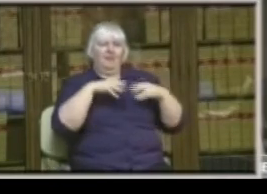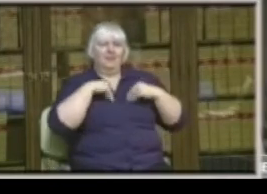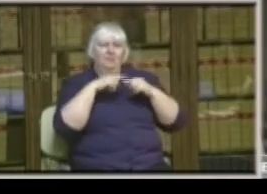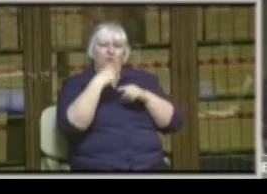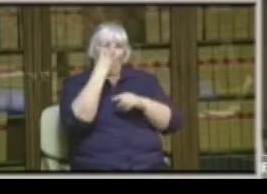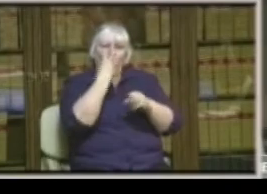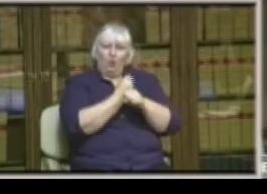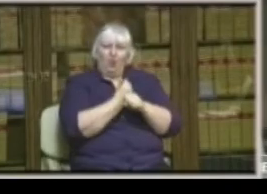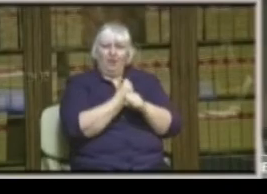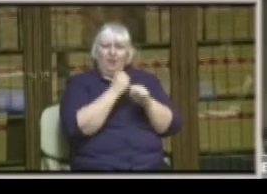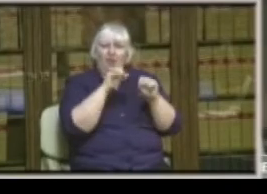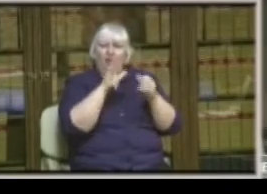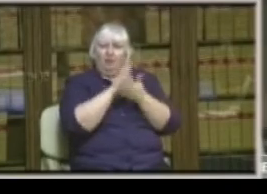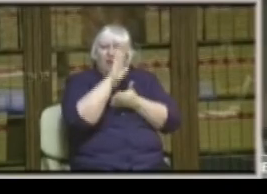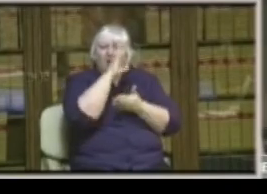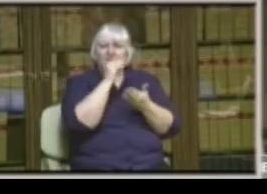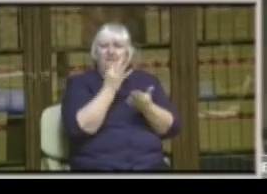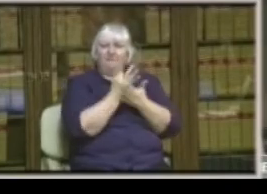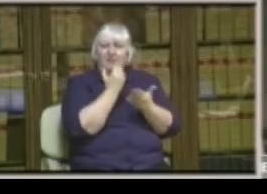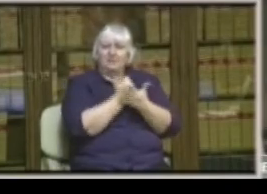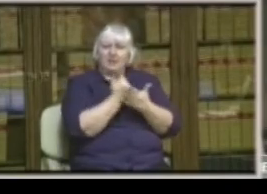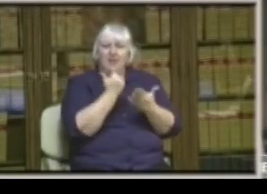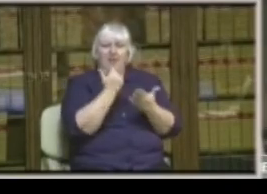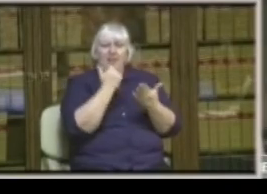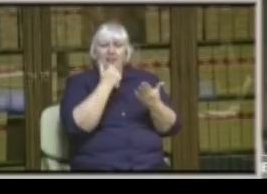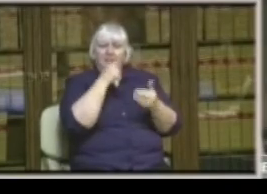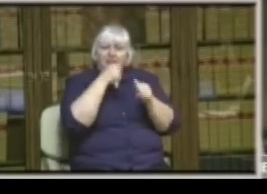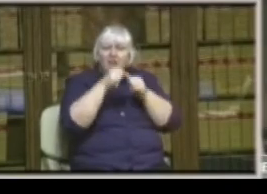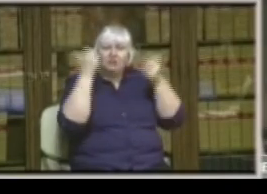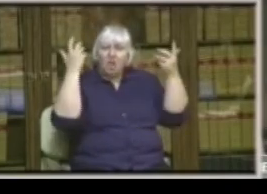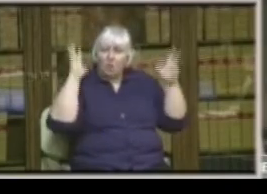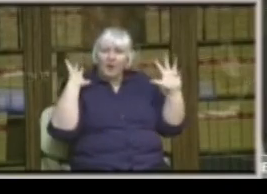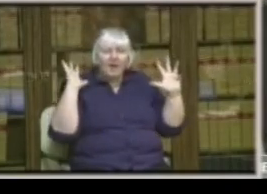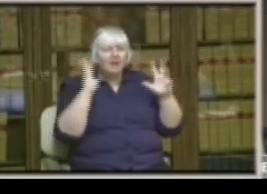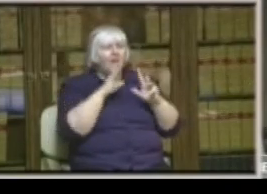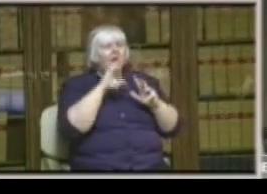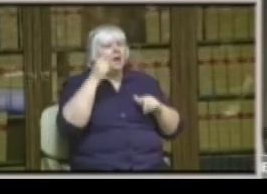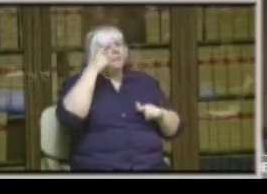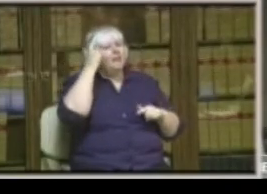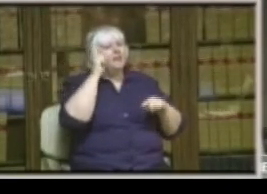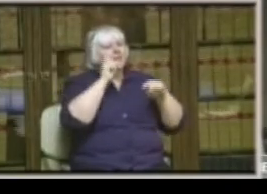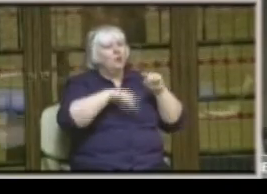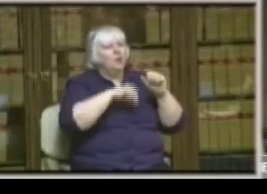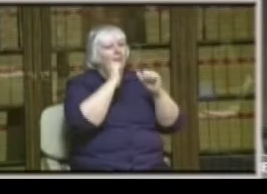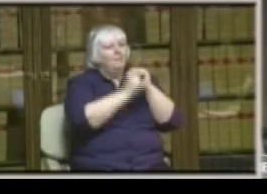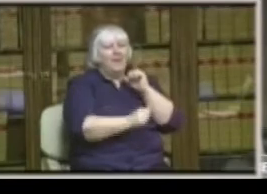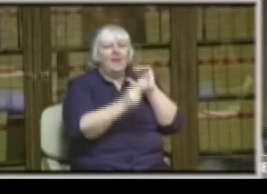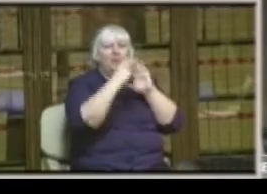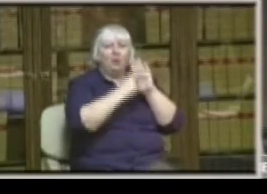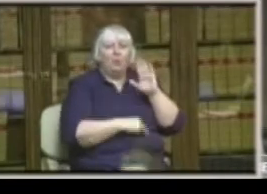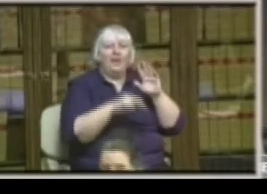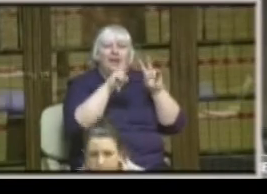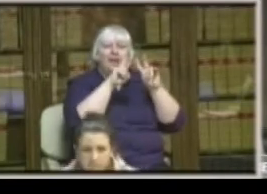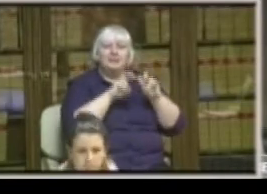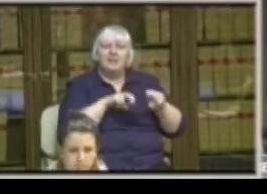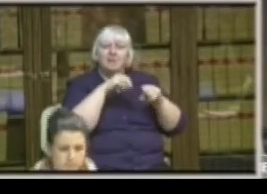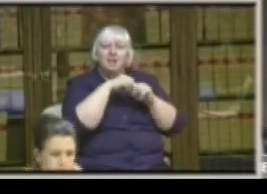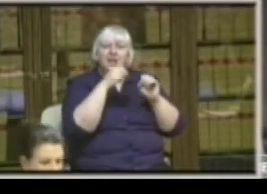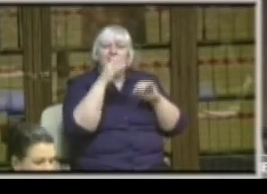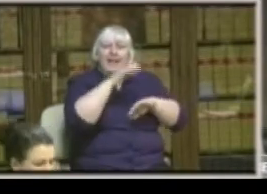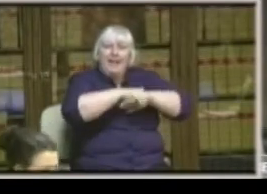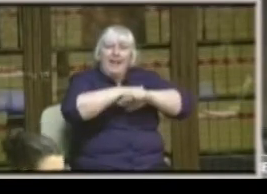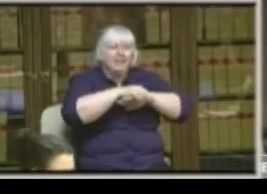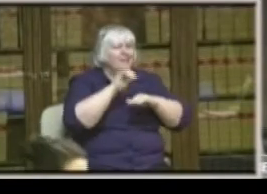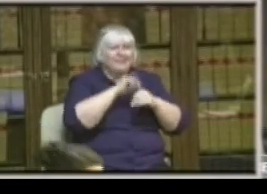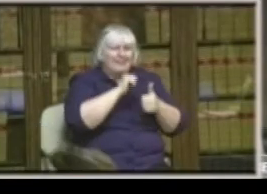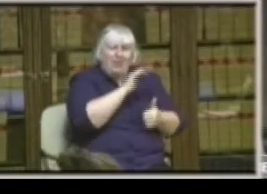four-year institutions and financial aid letters, and then because they couldn't pass that reading assessment in English, which